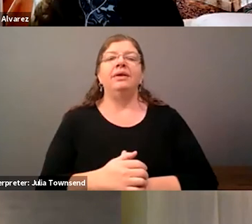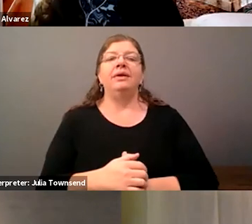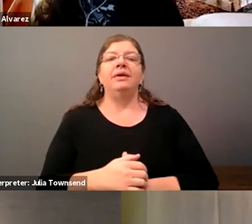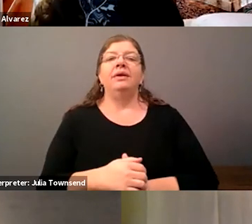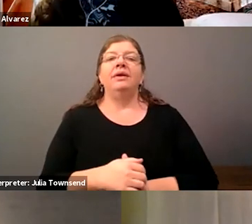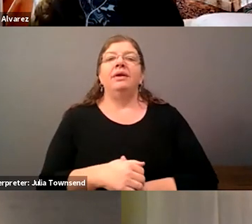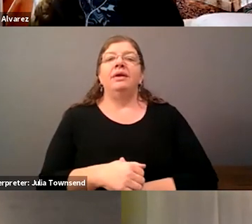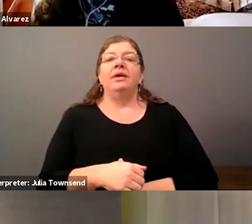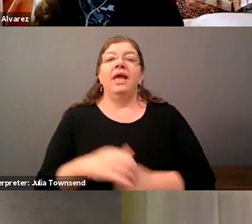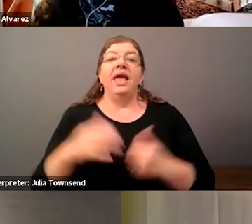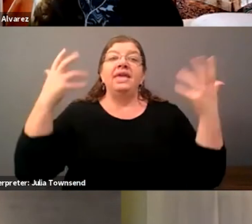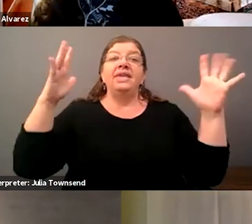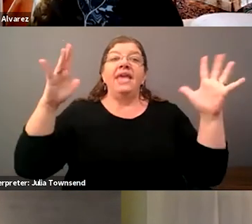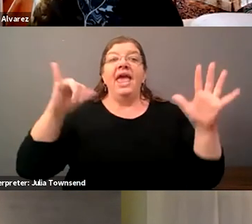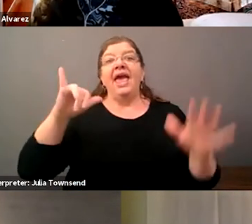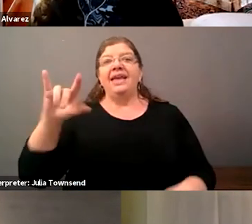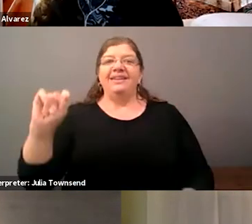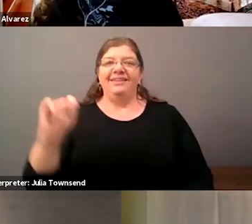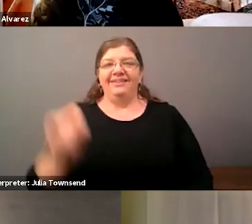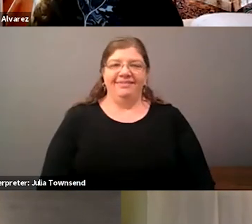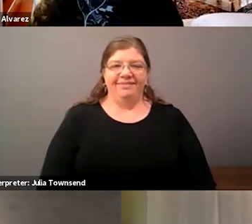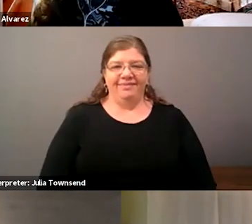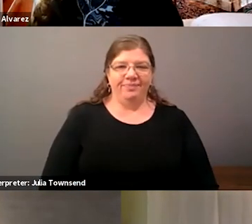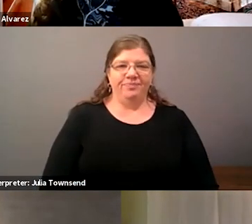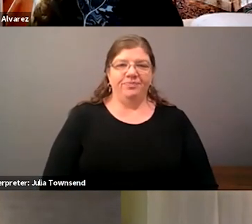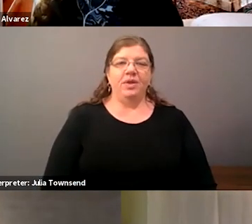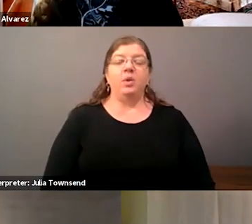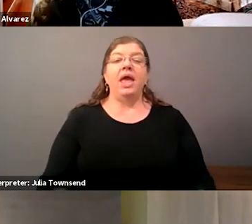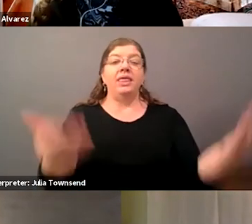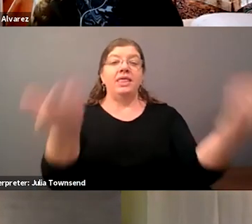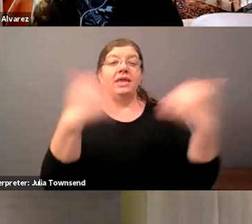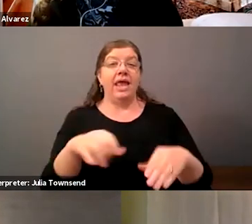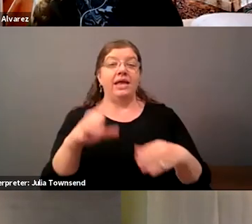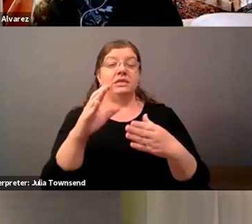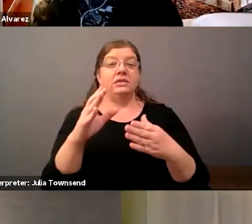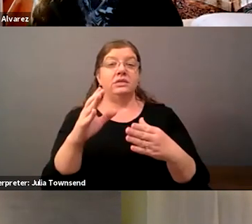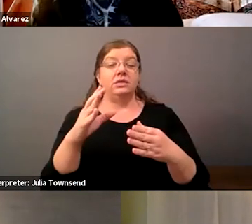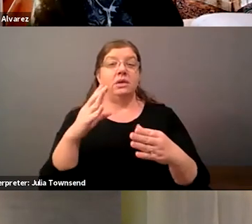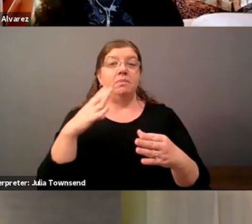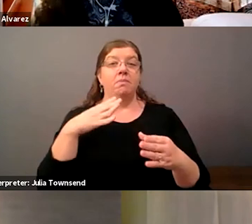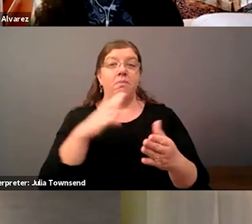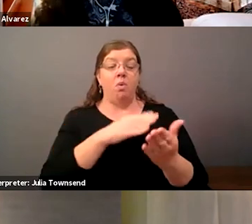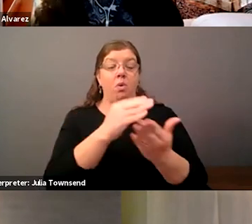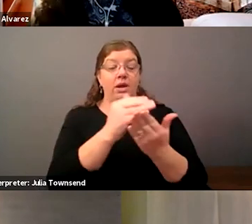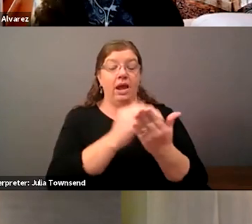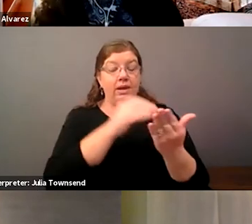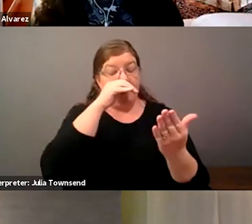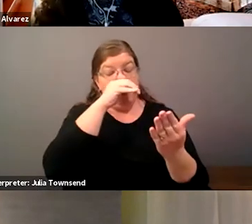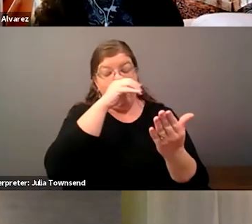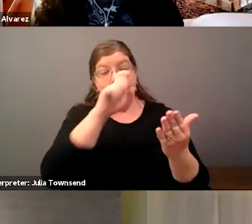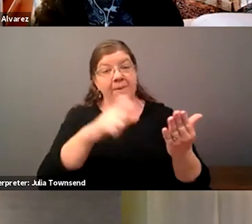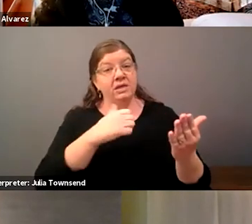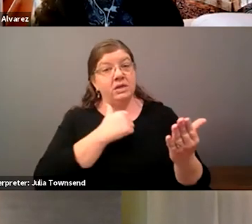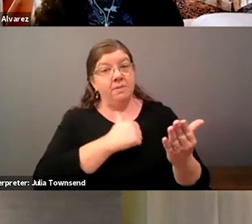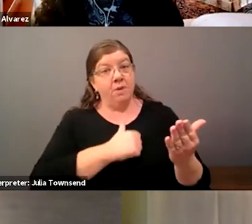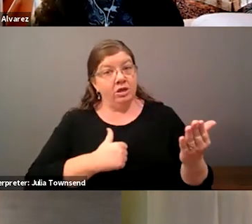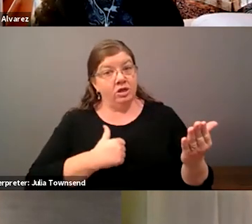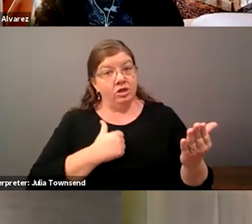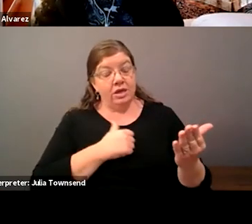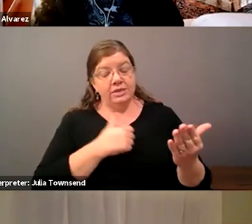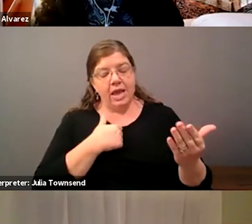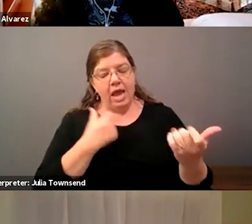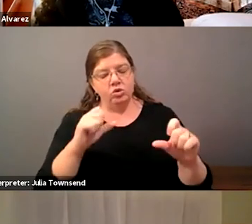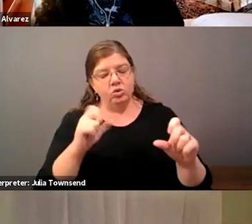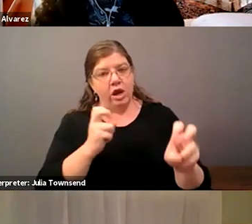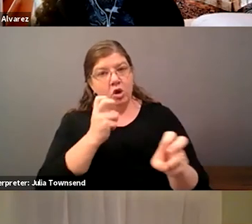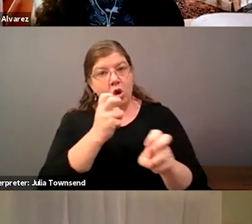final uh board item for tonight and i must apologize i really i really tried hard